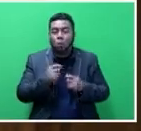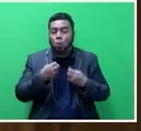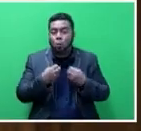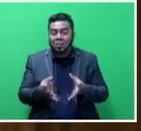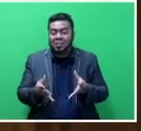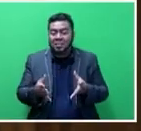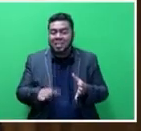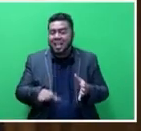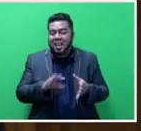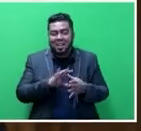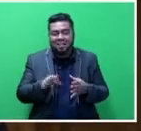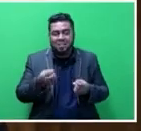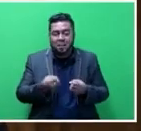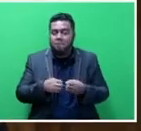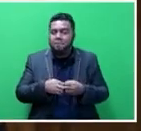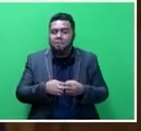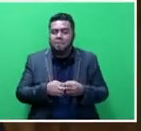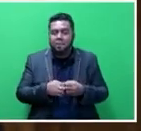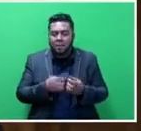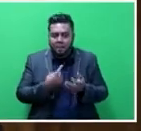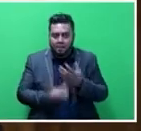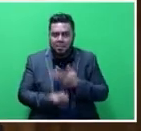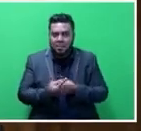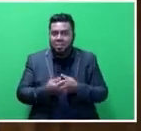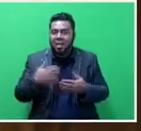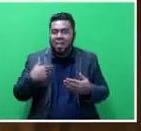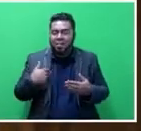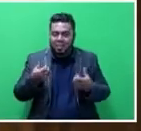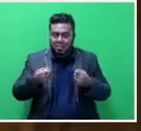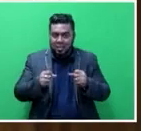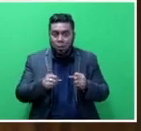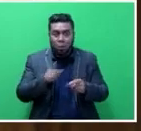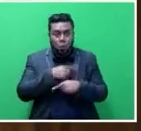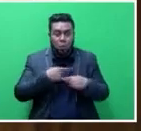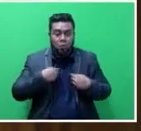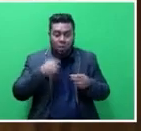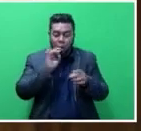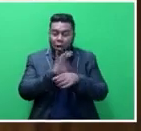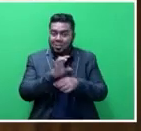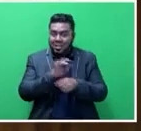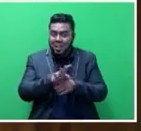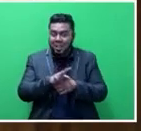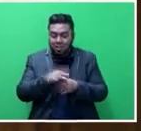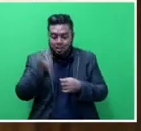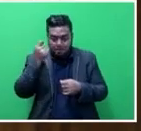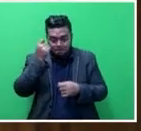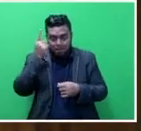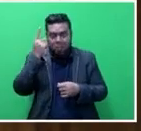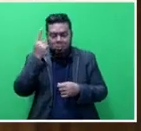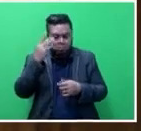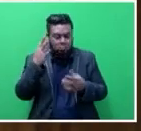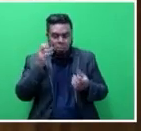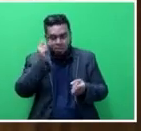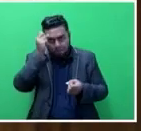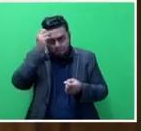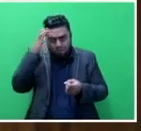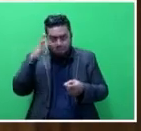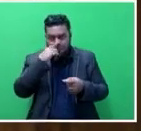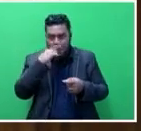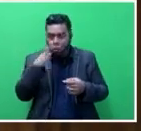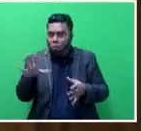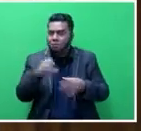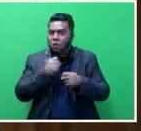and inefficiencies plaguing the health system. We will consult experts, and we will hold those who